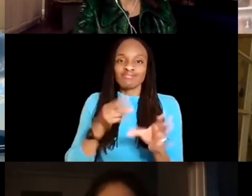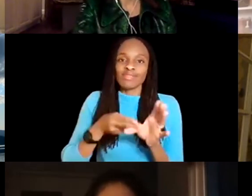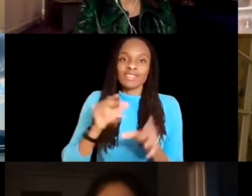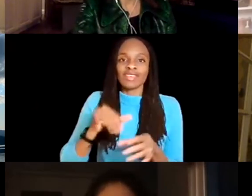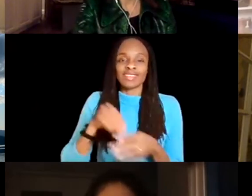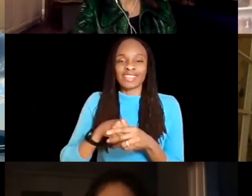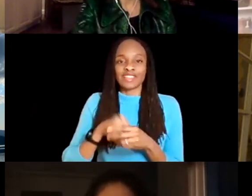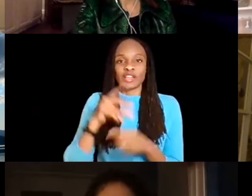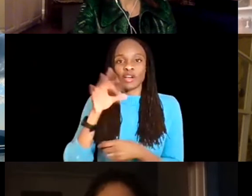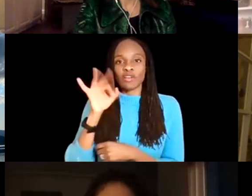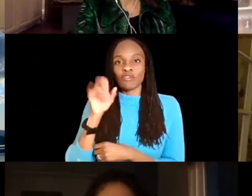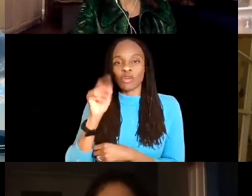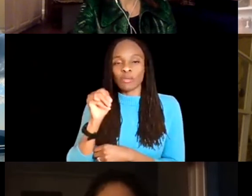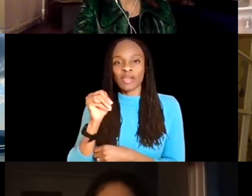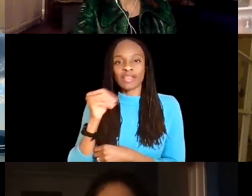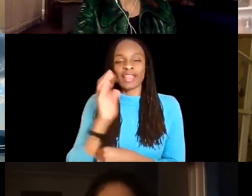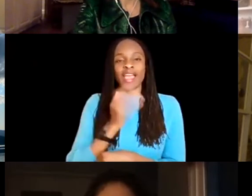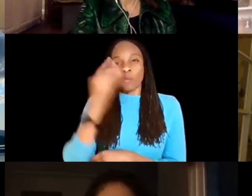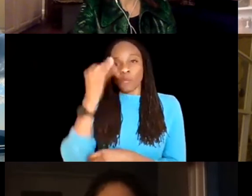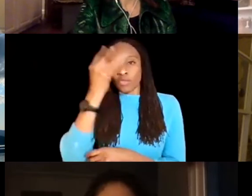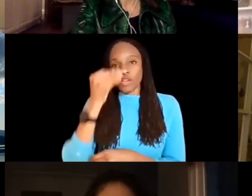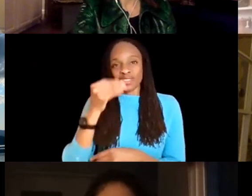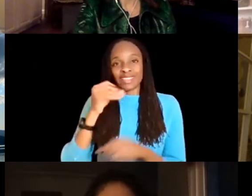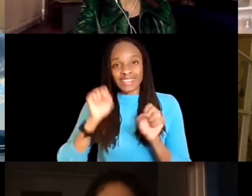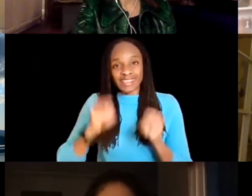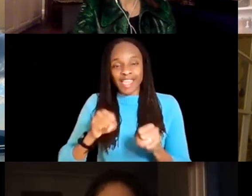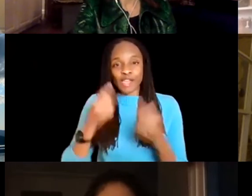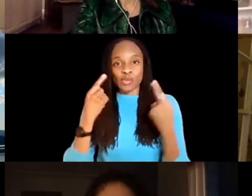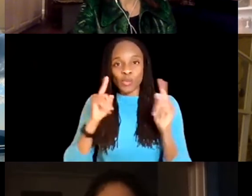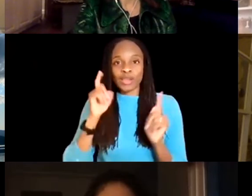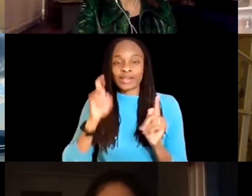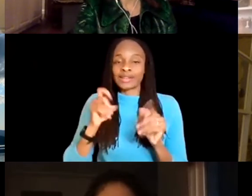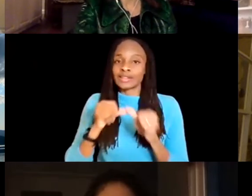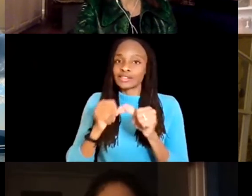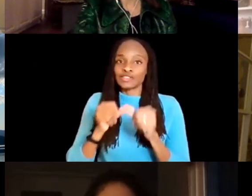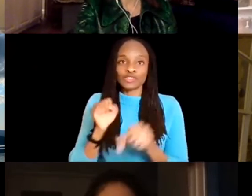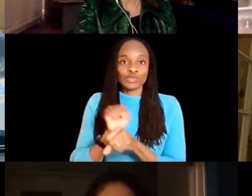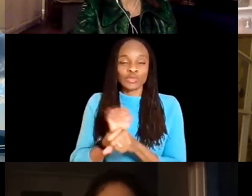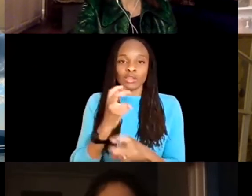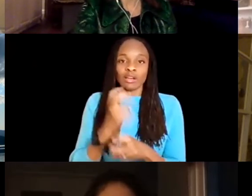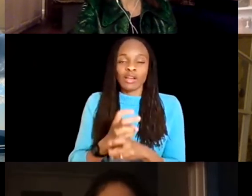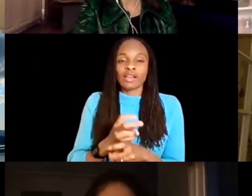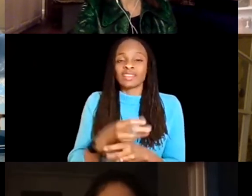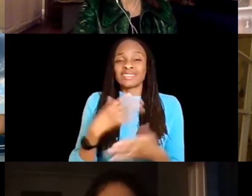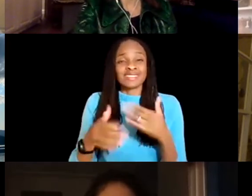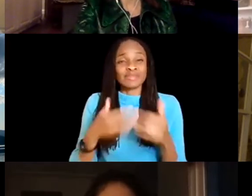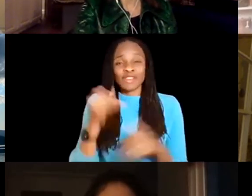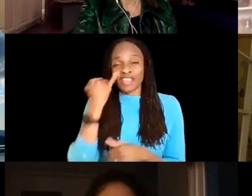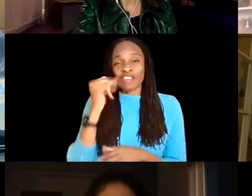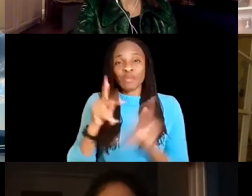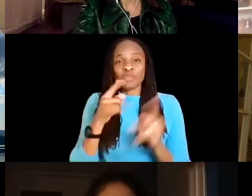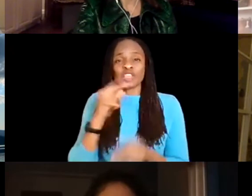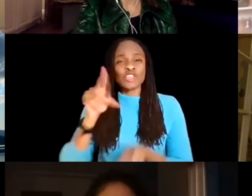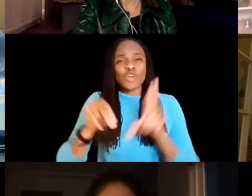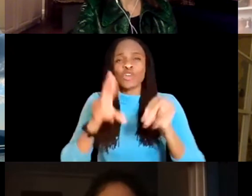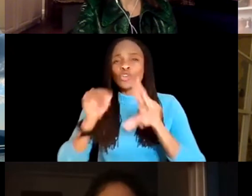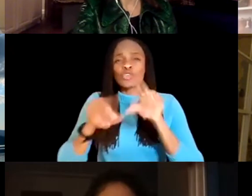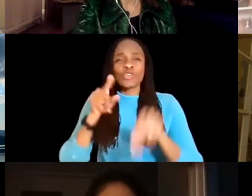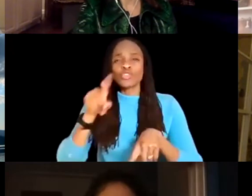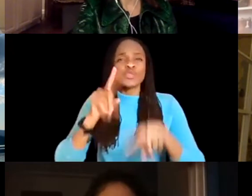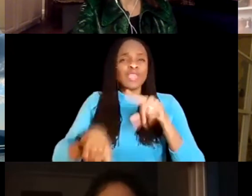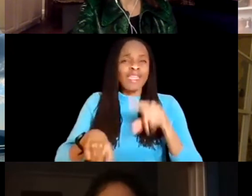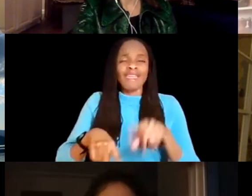can work. We just have to keep pushing, even though everybody says, no, no, no, you can't do it. You know, that's not gonna happen.